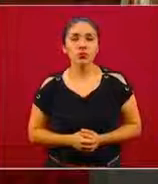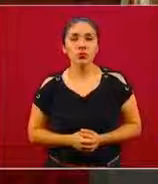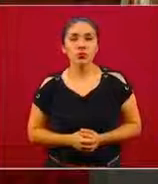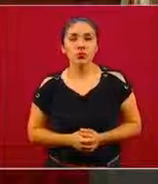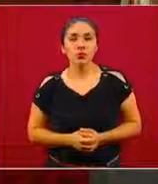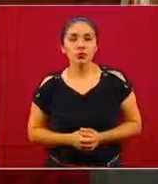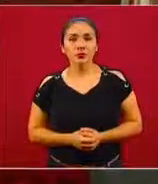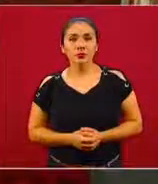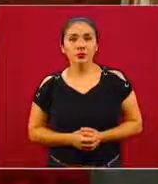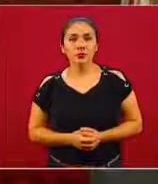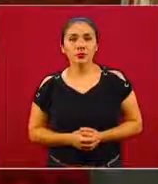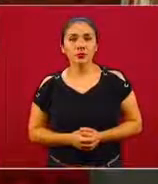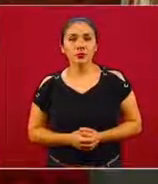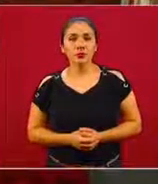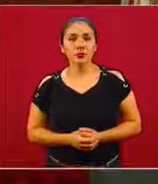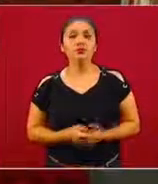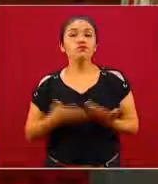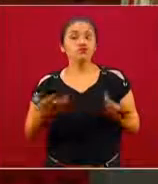away.